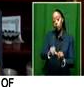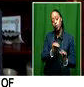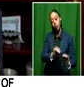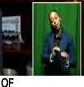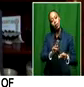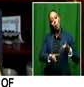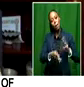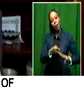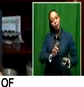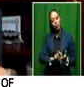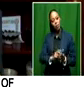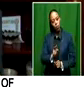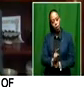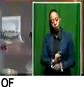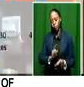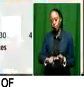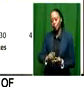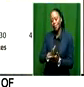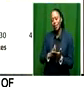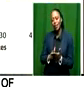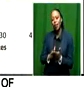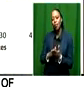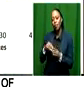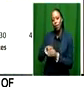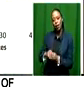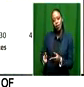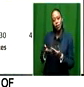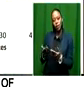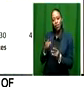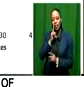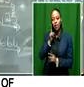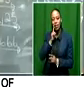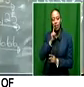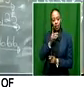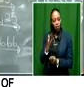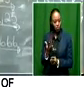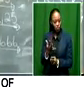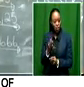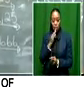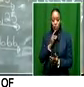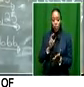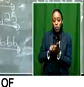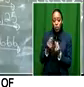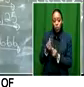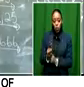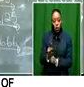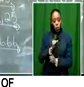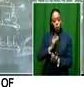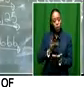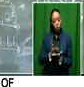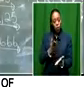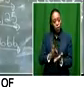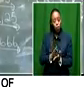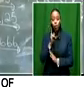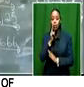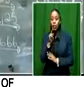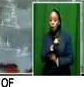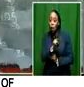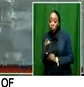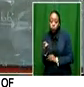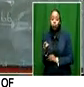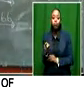mathematics. Some look at in-service teacher education. What do we need to do to ensure that the teachers